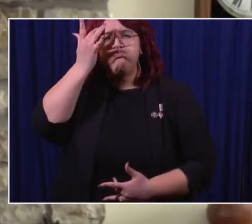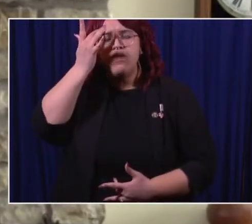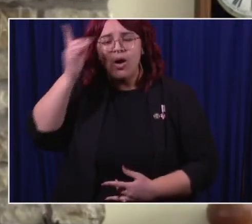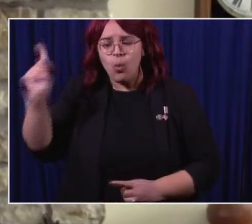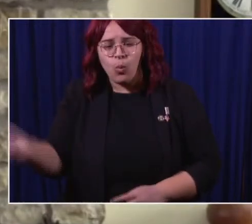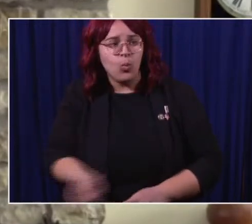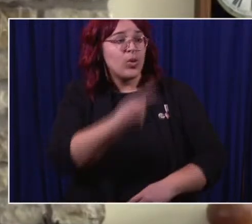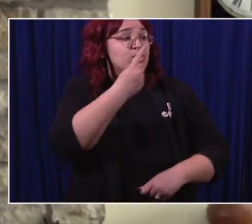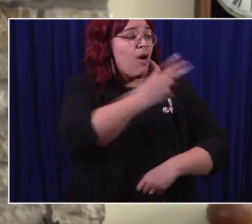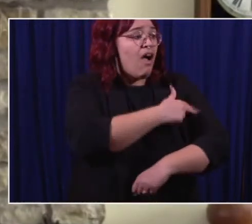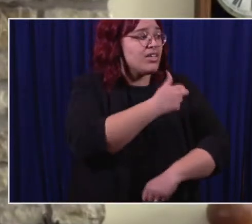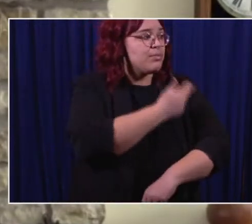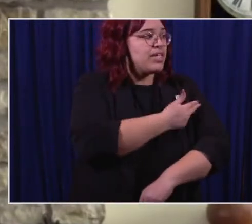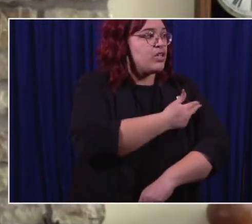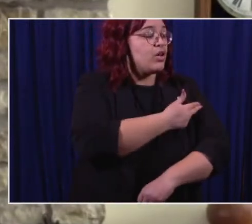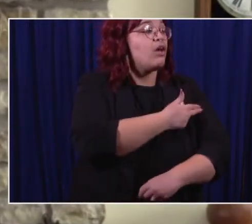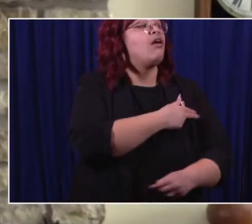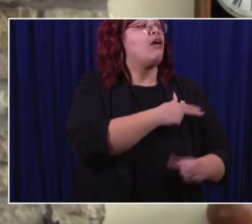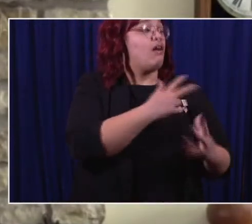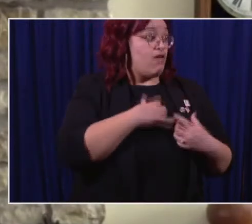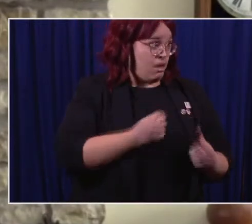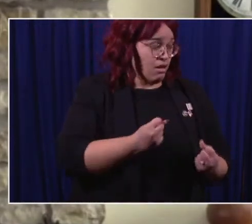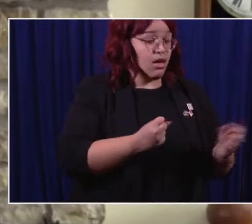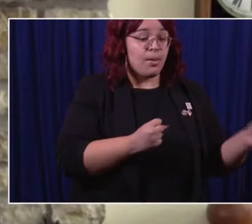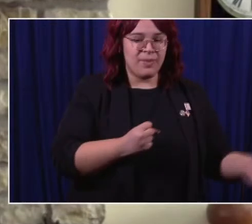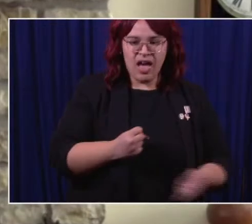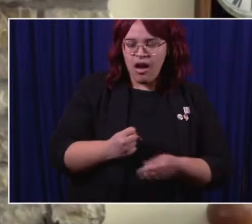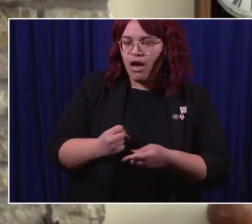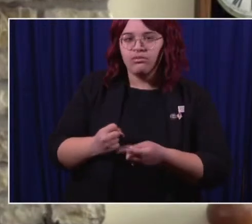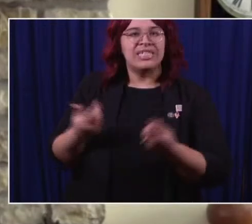well. Or a resident has a new